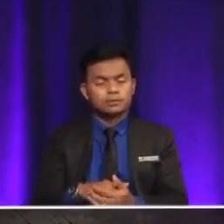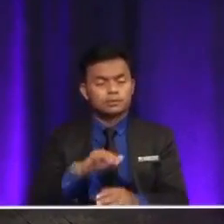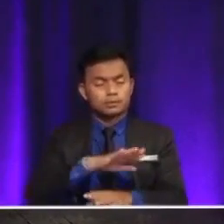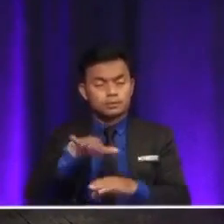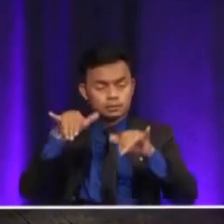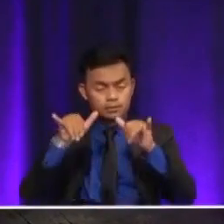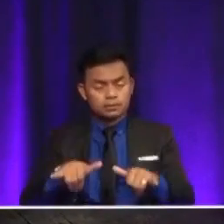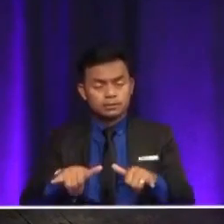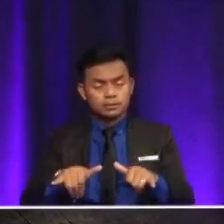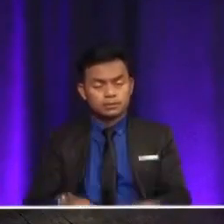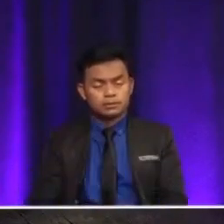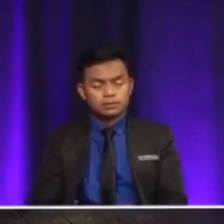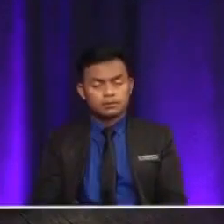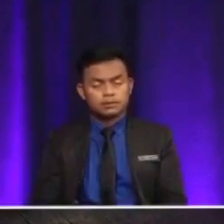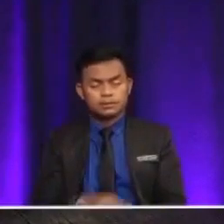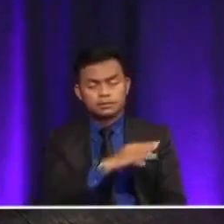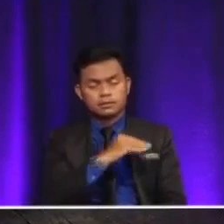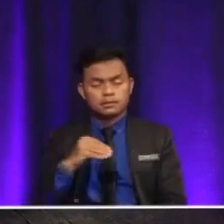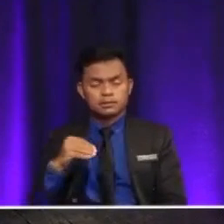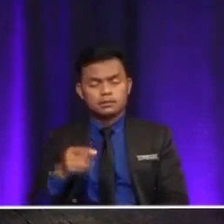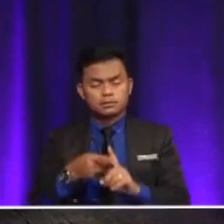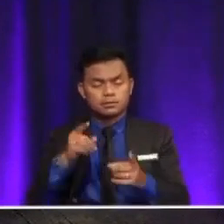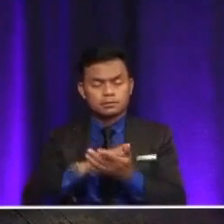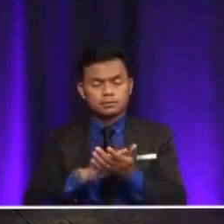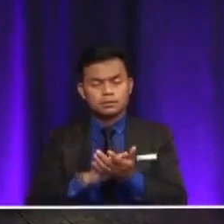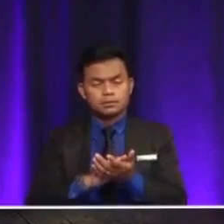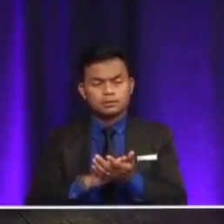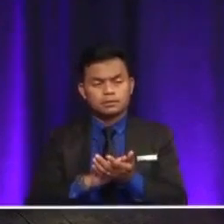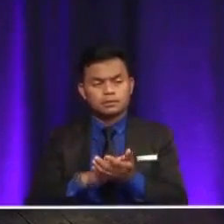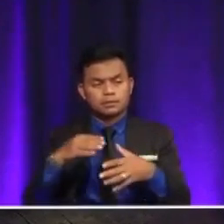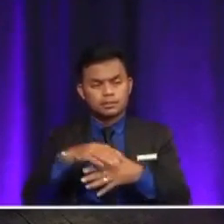anywhere. We'll be right back here with teacher Liyana for slot Menengah Atas Bahasa Inggeris.